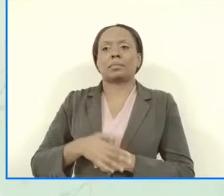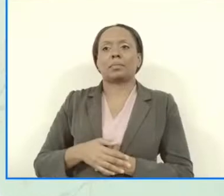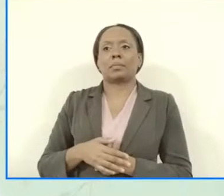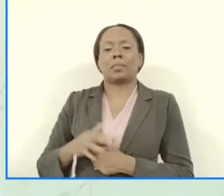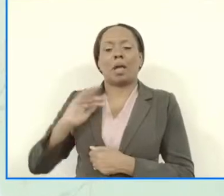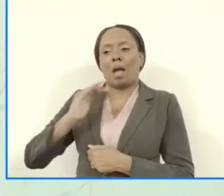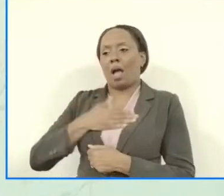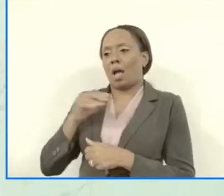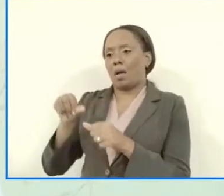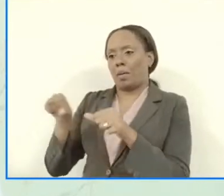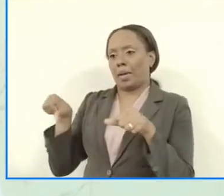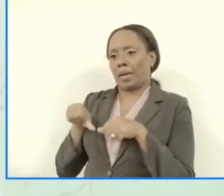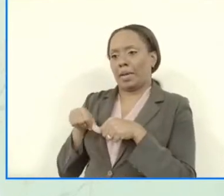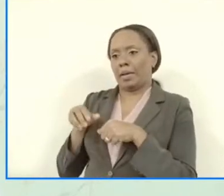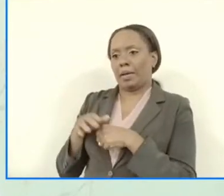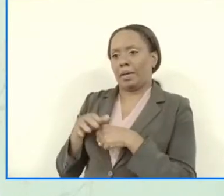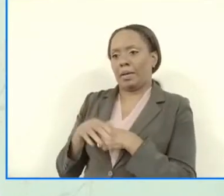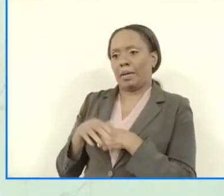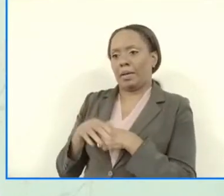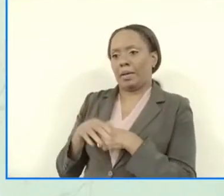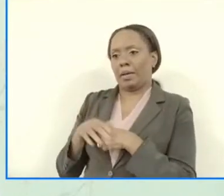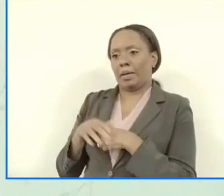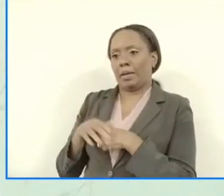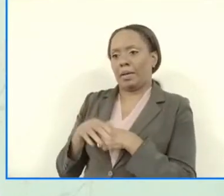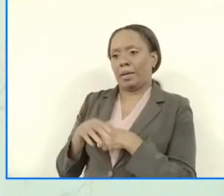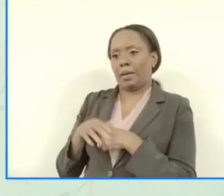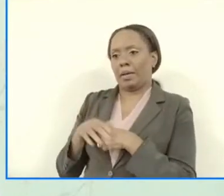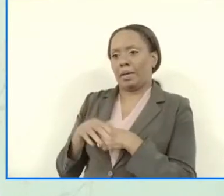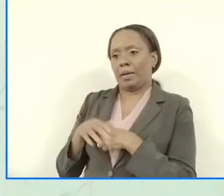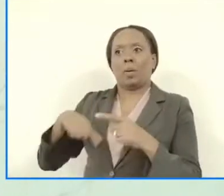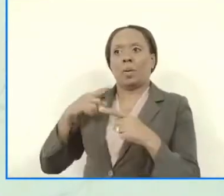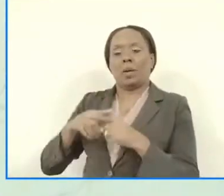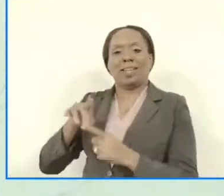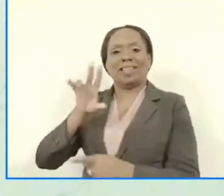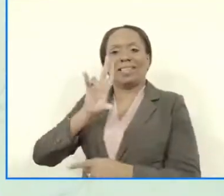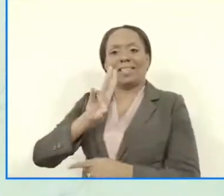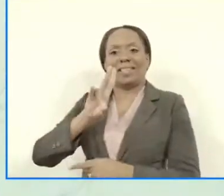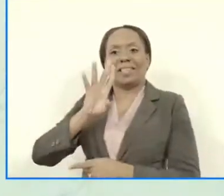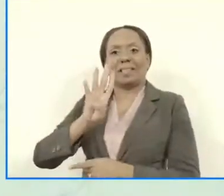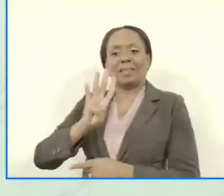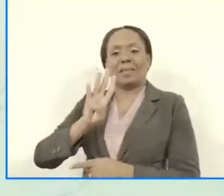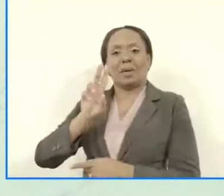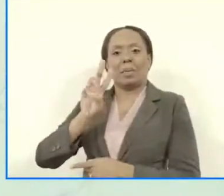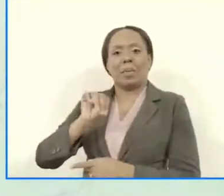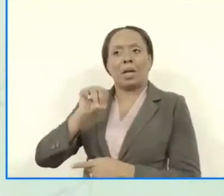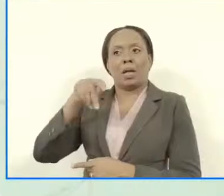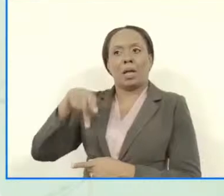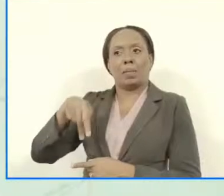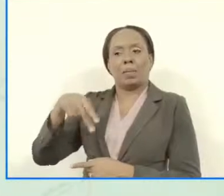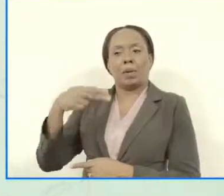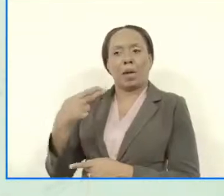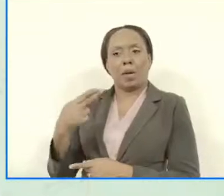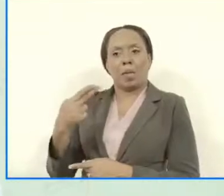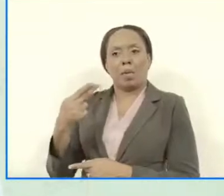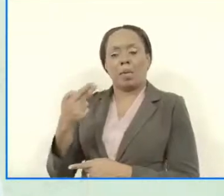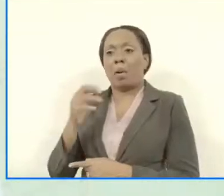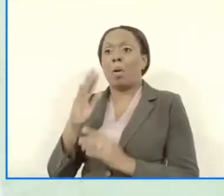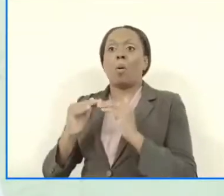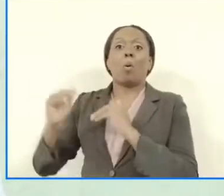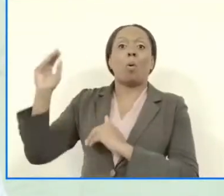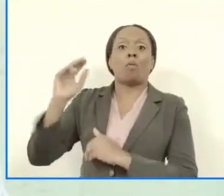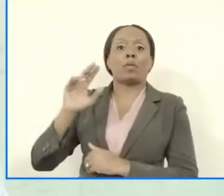Hemisphere, once there's maximum sustained winds of 74 miles per hour or greater for 1